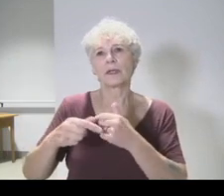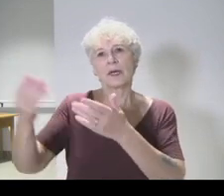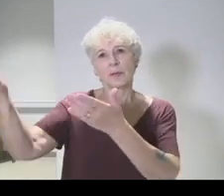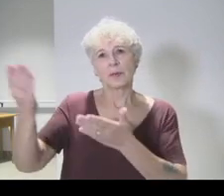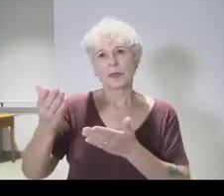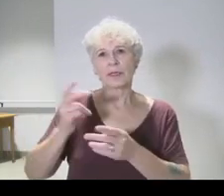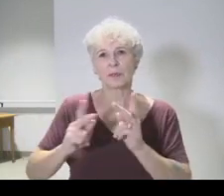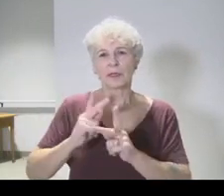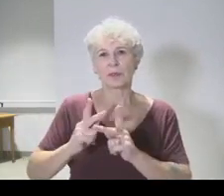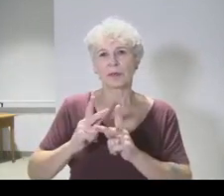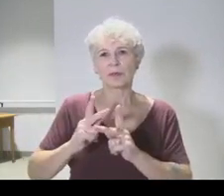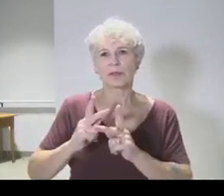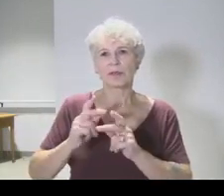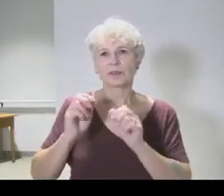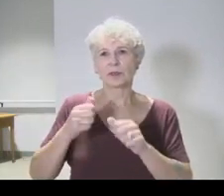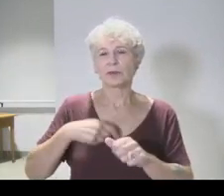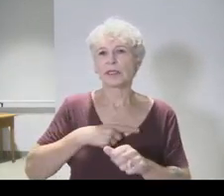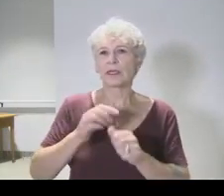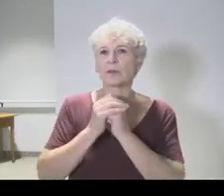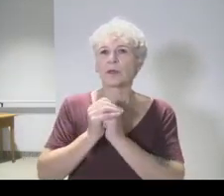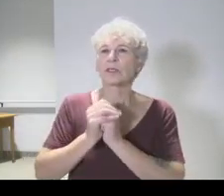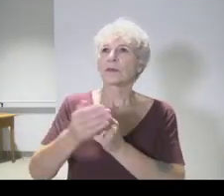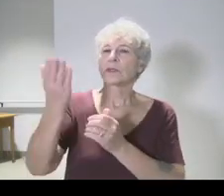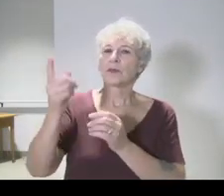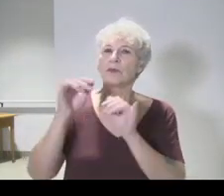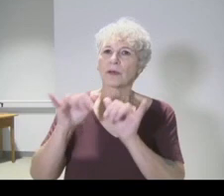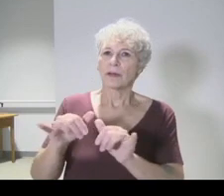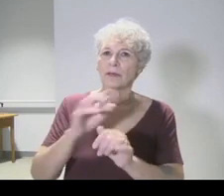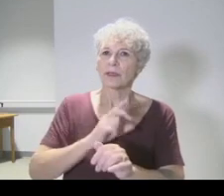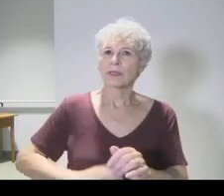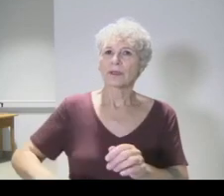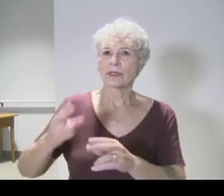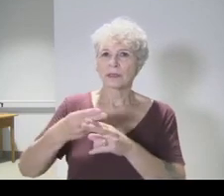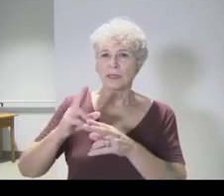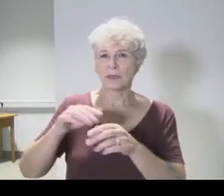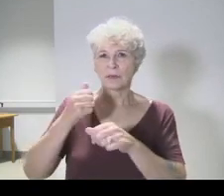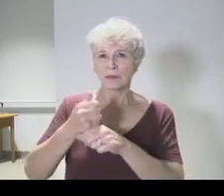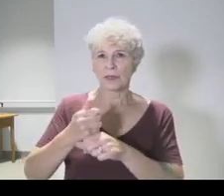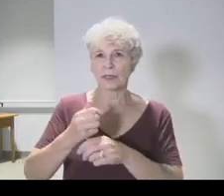people to you so that we may worship you forever. In Christ's name we pray. Amen.